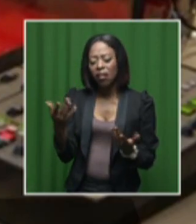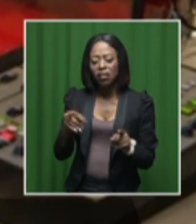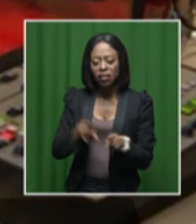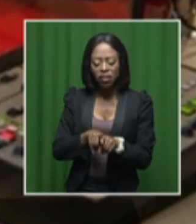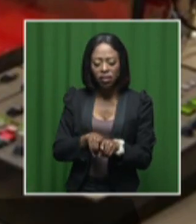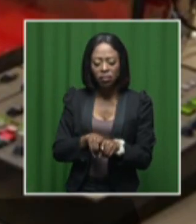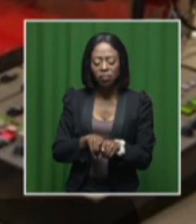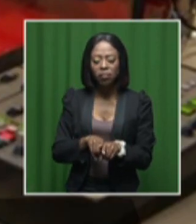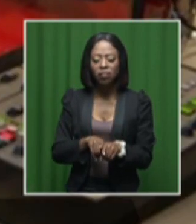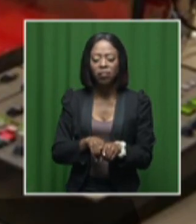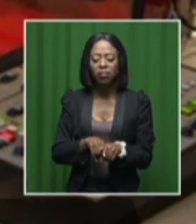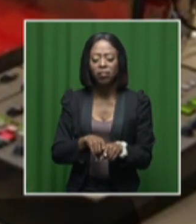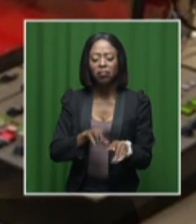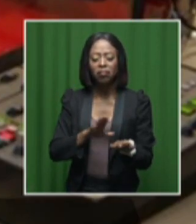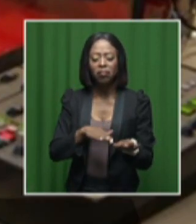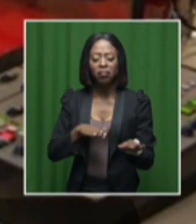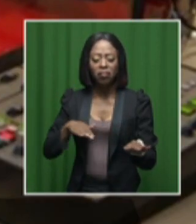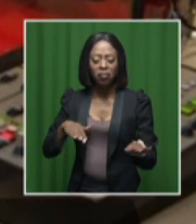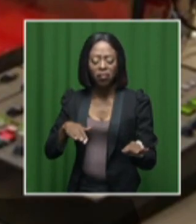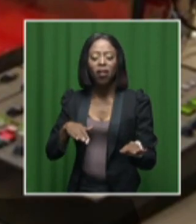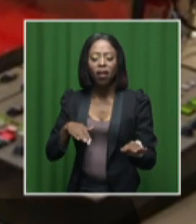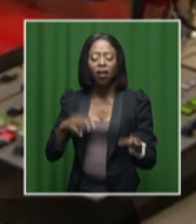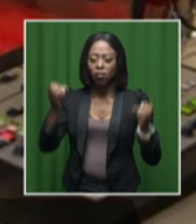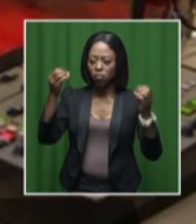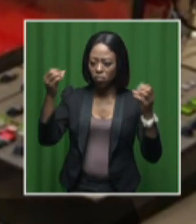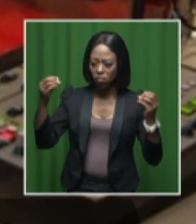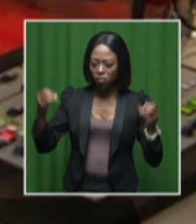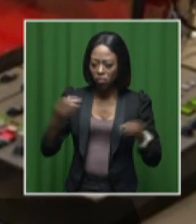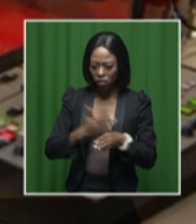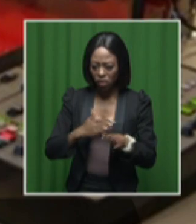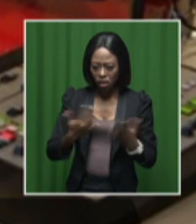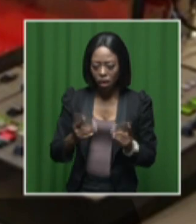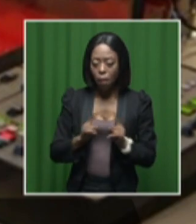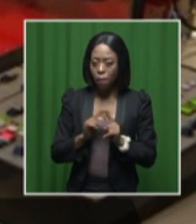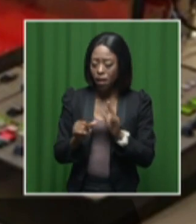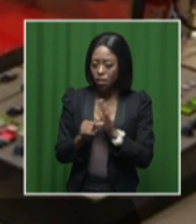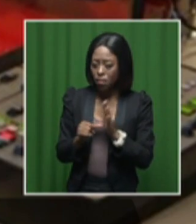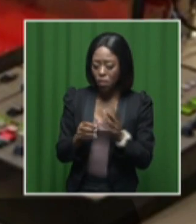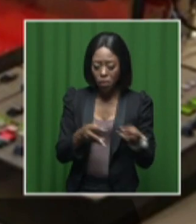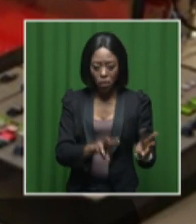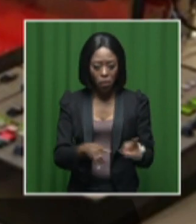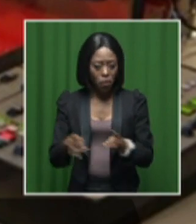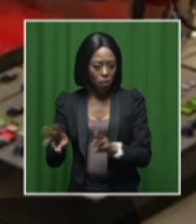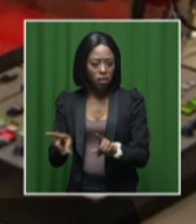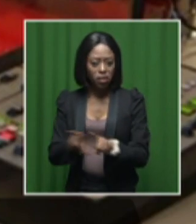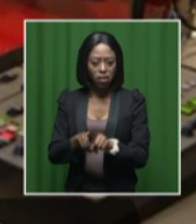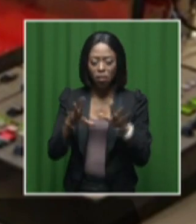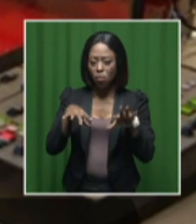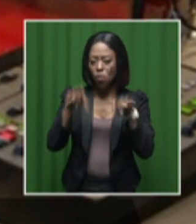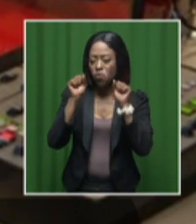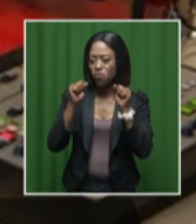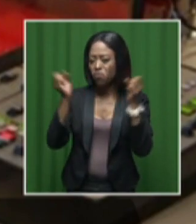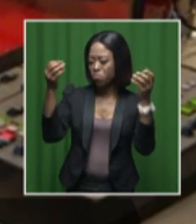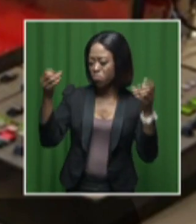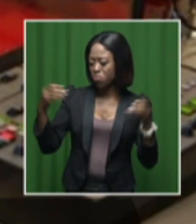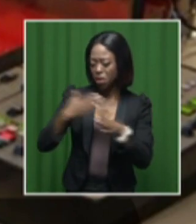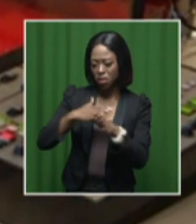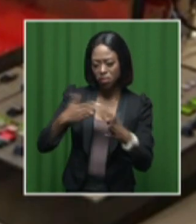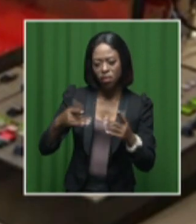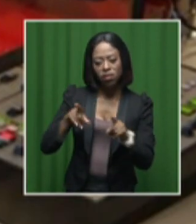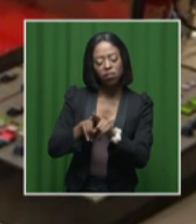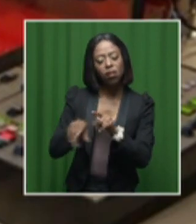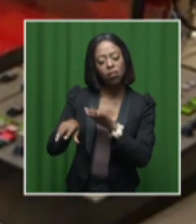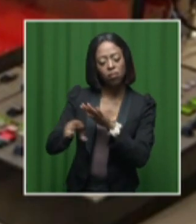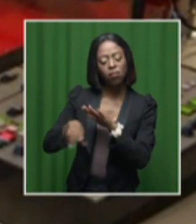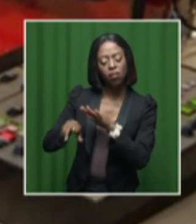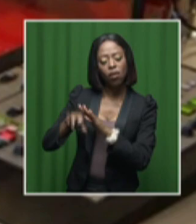light working on that. They're not just sort of higgledy-piggledy. They are main routes with traffic lights that go down and stay down forever across that Joburg region. Tell you what, it's